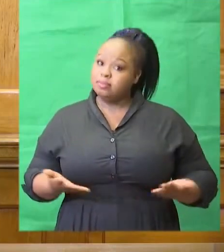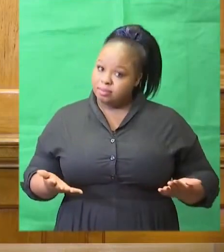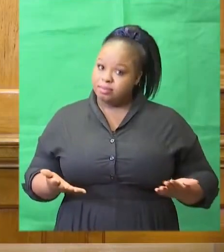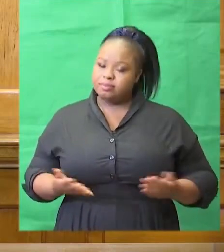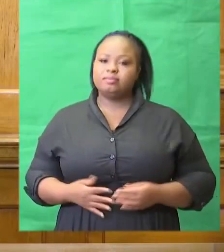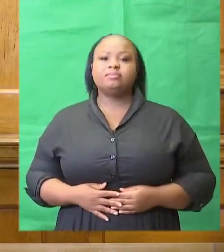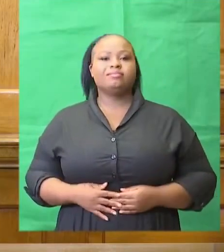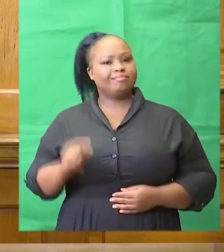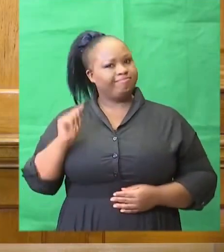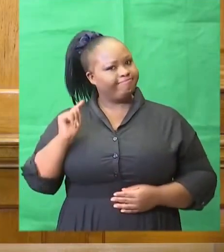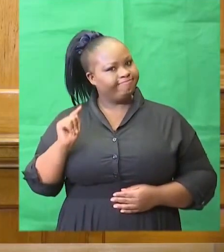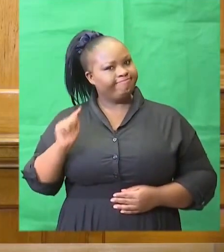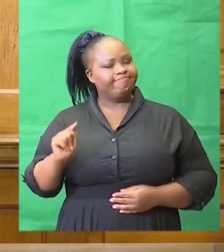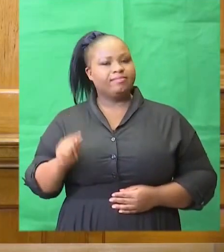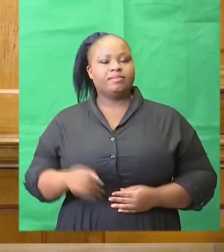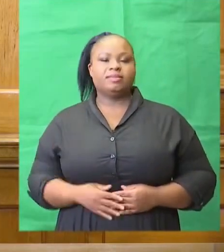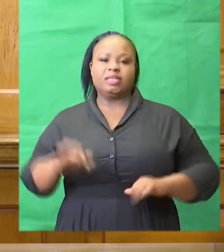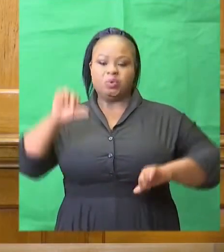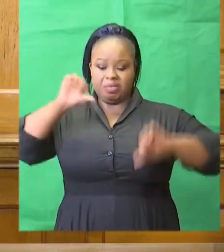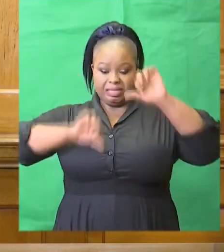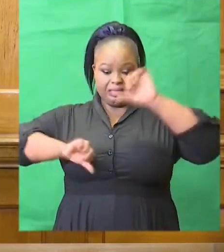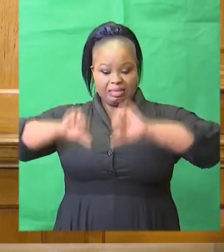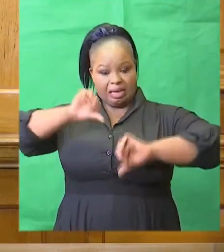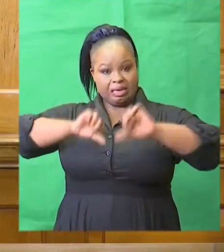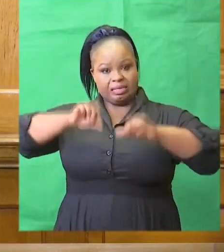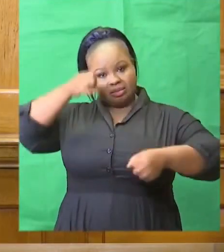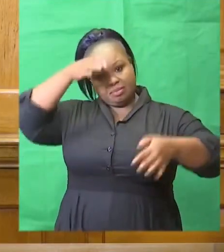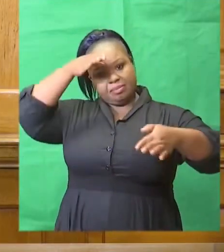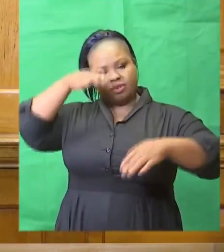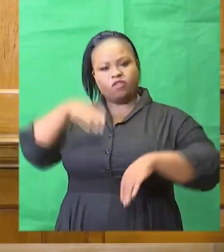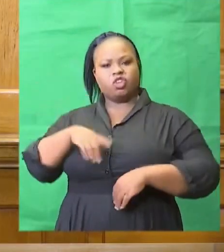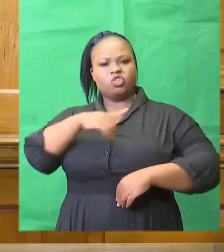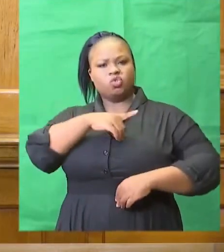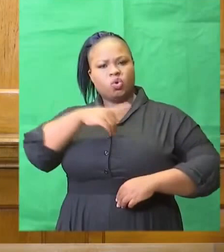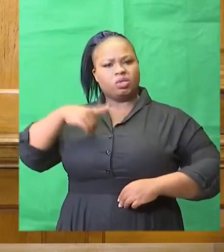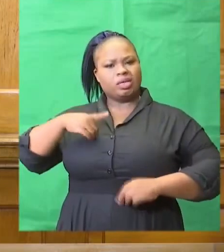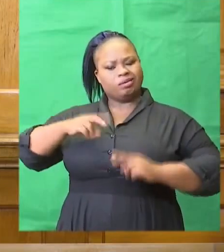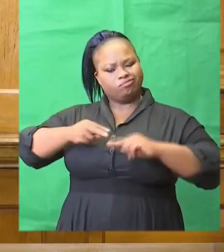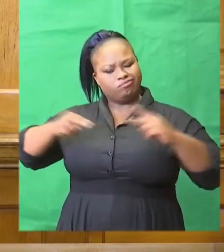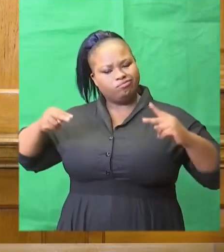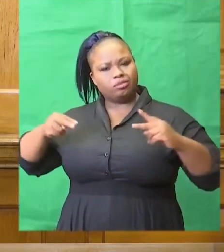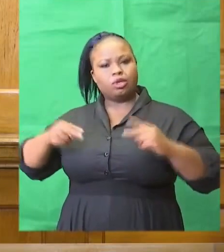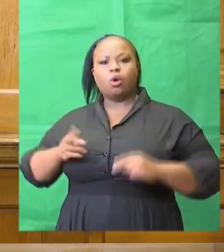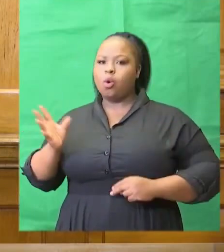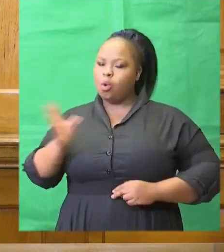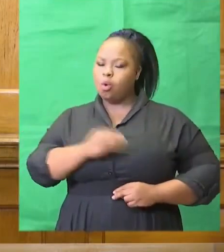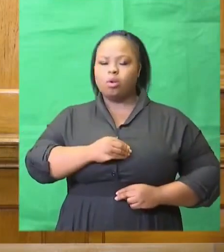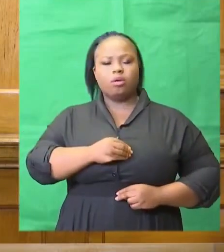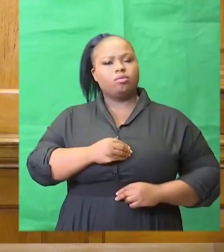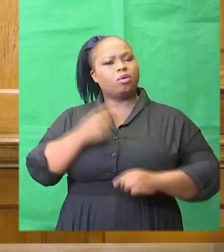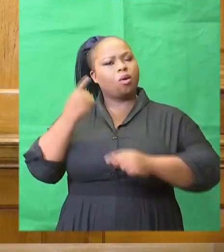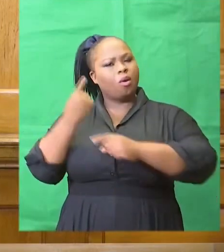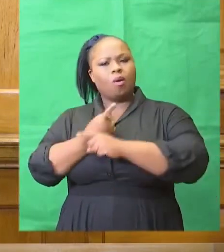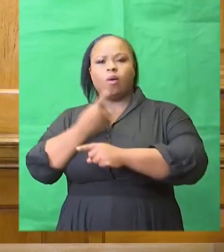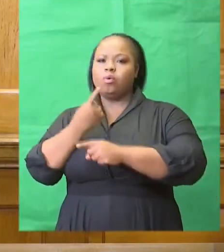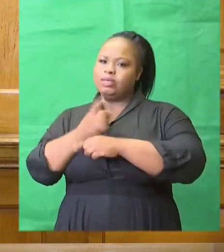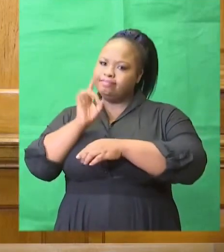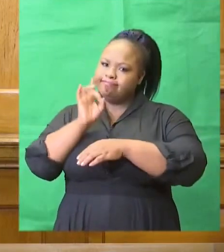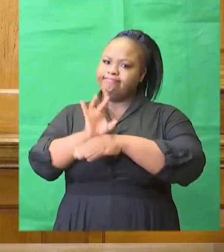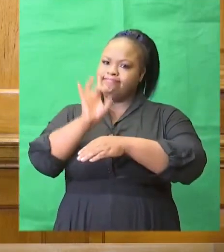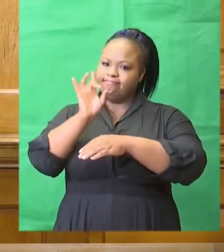this is what our scientists, our medical personnel continue